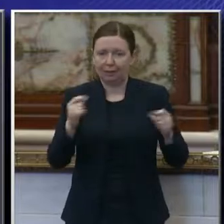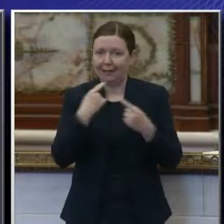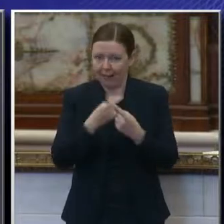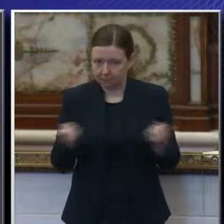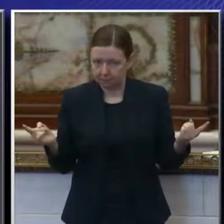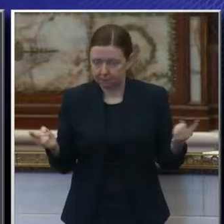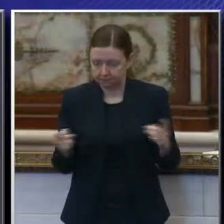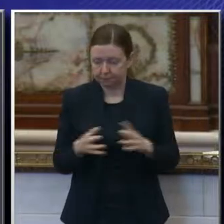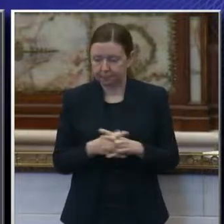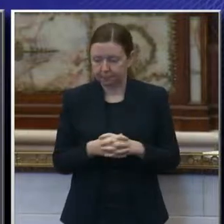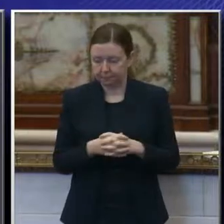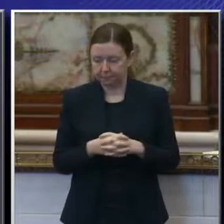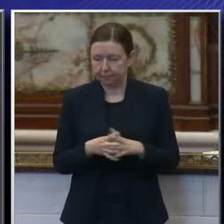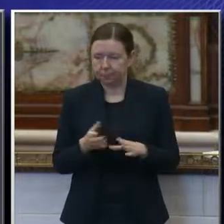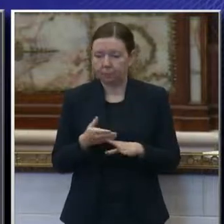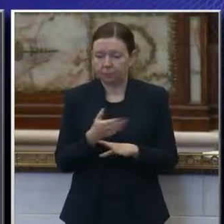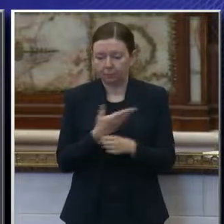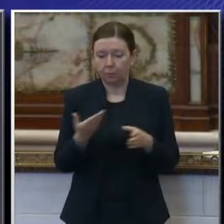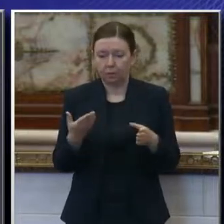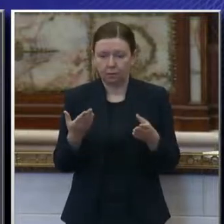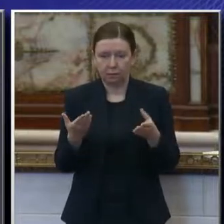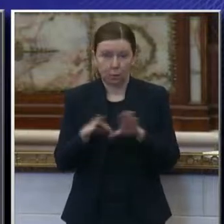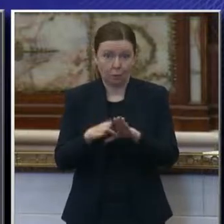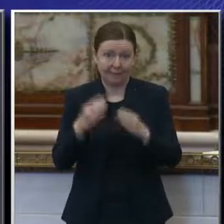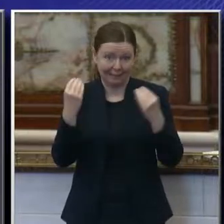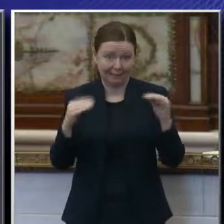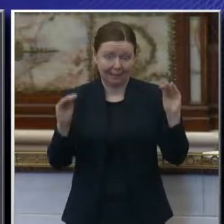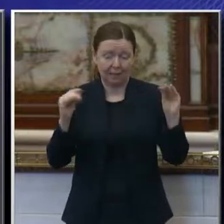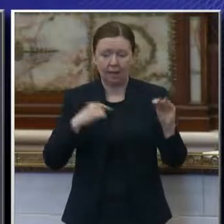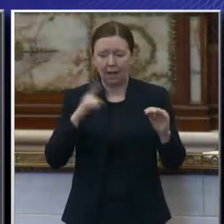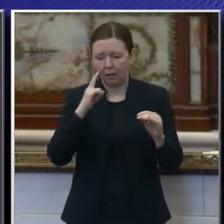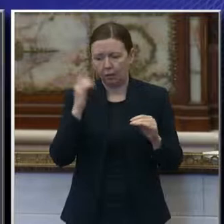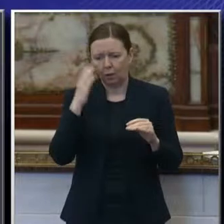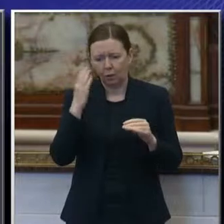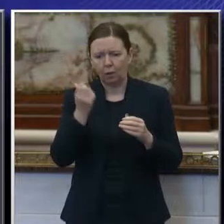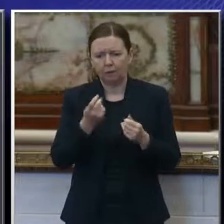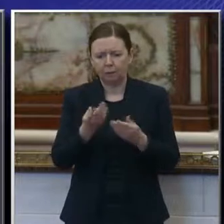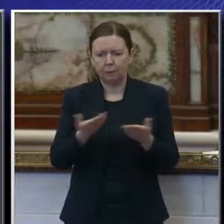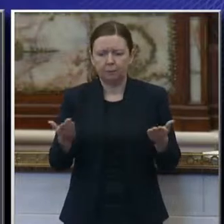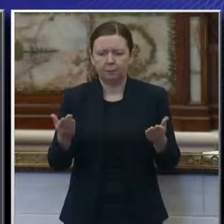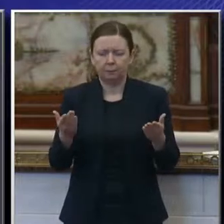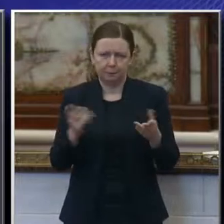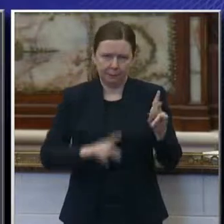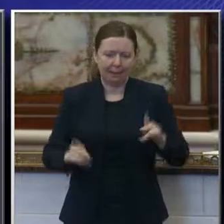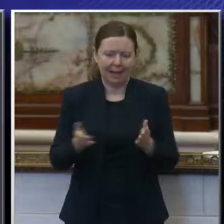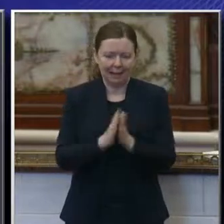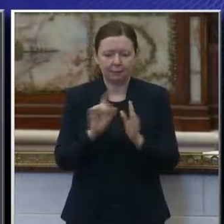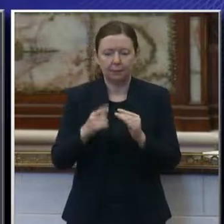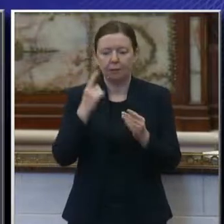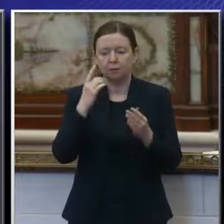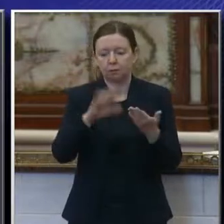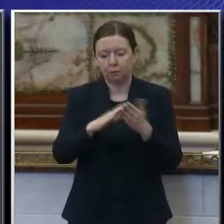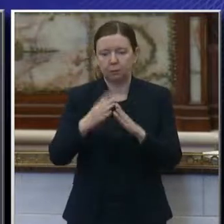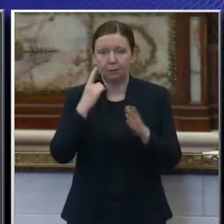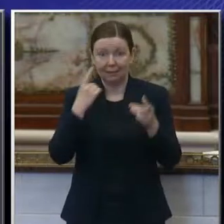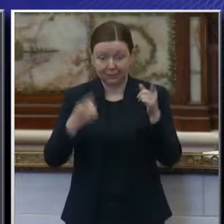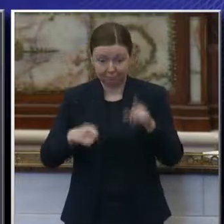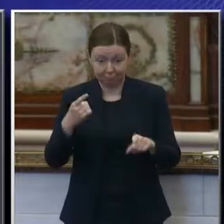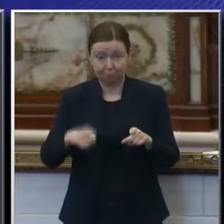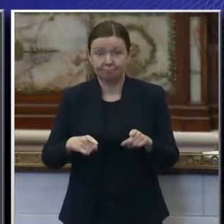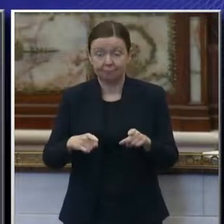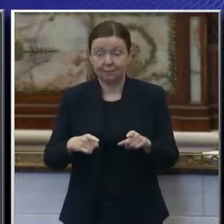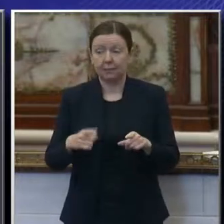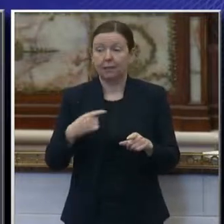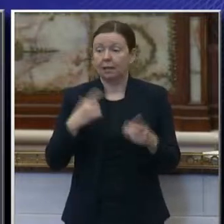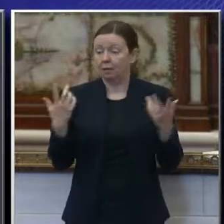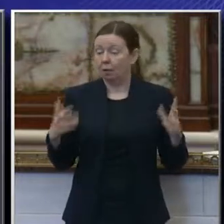them closing on this deal. I know a couple people asked about the community benefits agreement. I've already been in conversation with